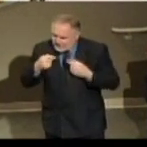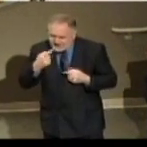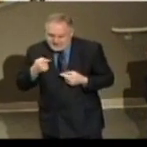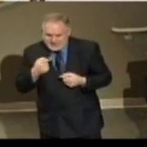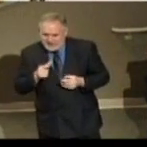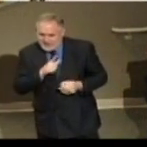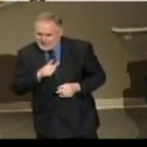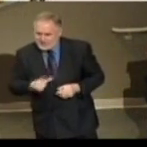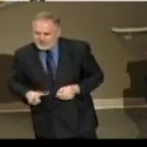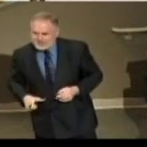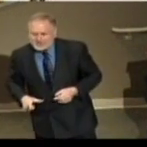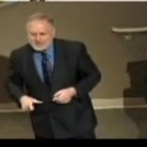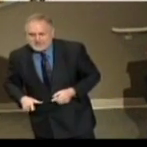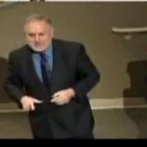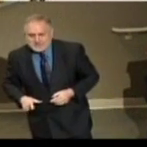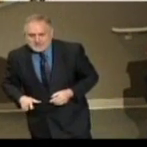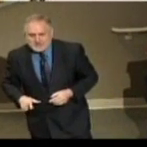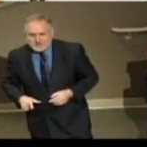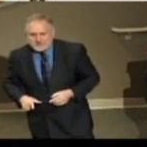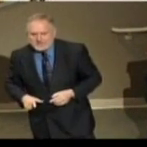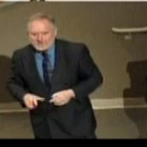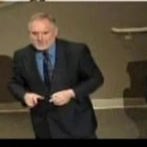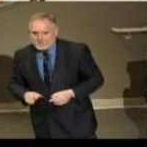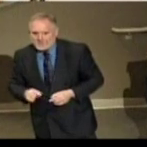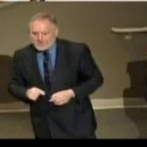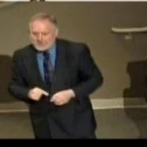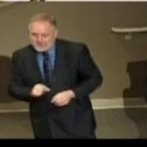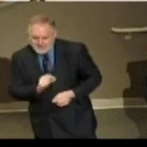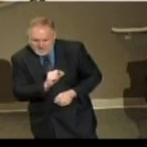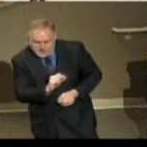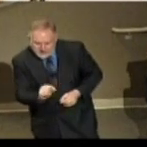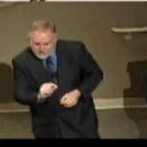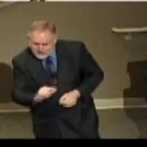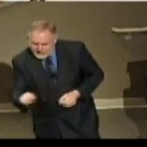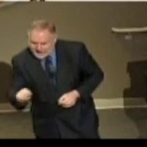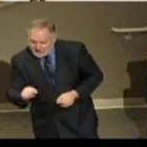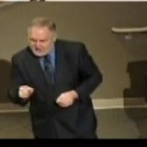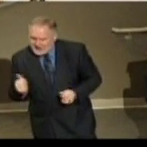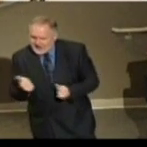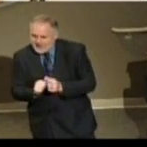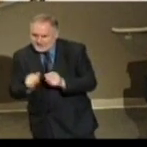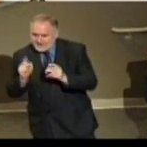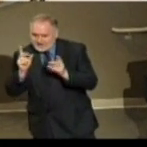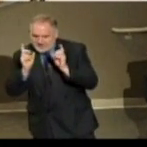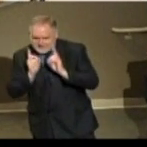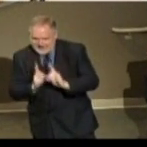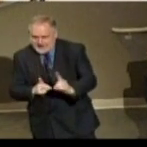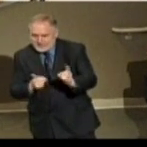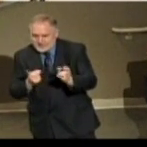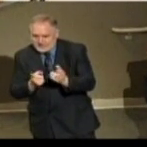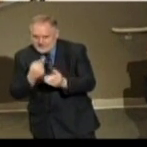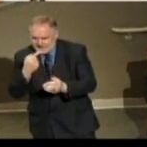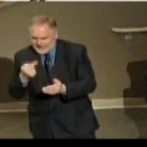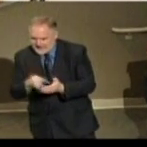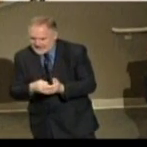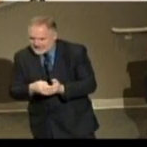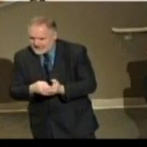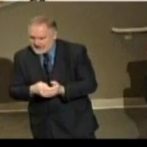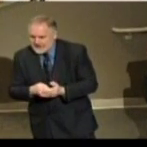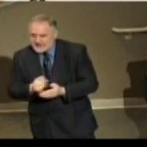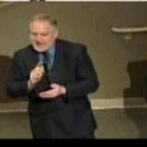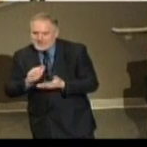him, underline these next words, one by one, every one of the disciples said this. They began to